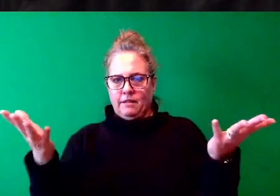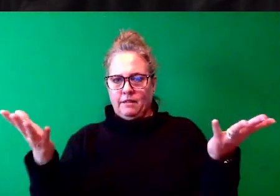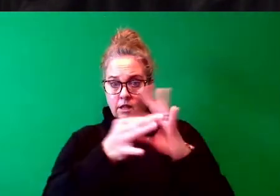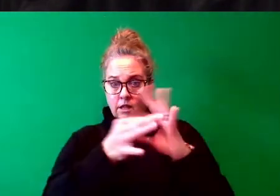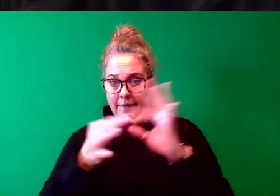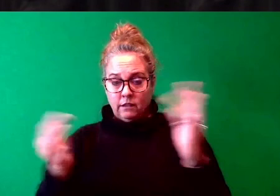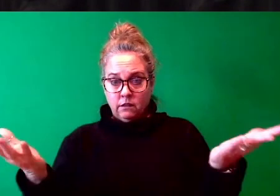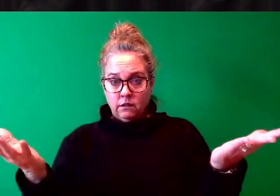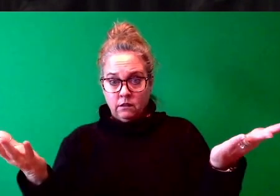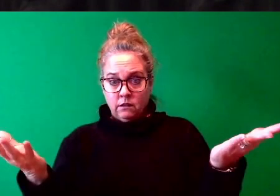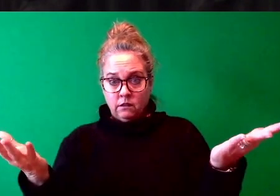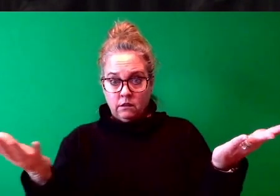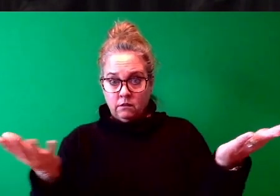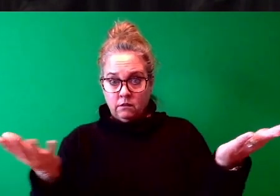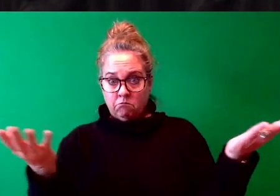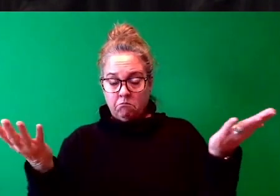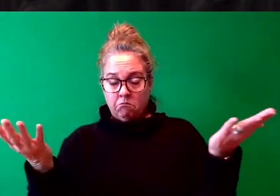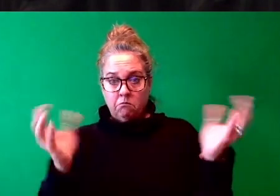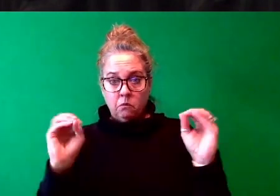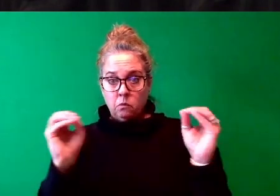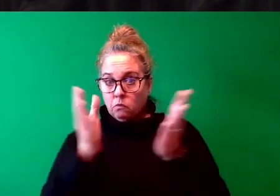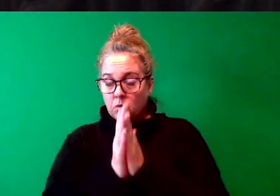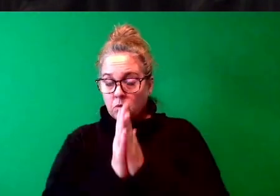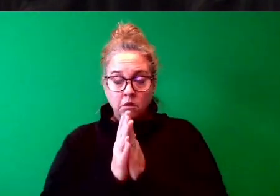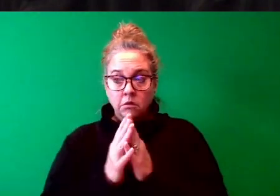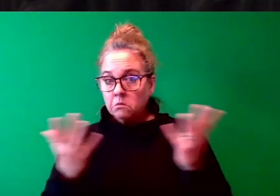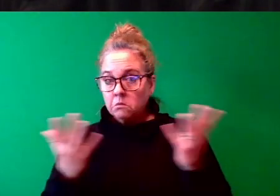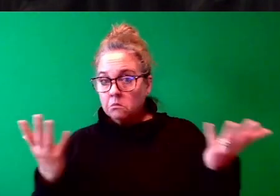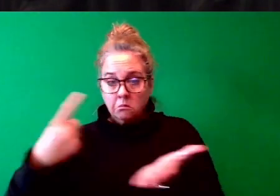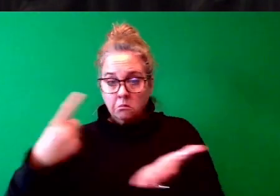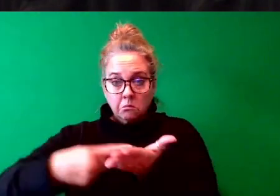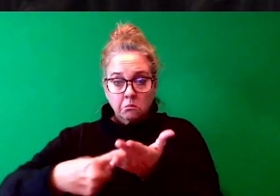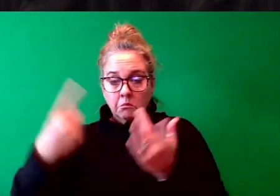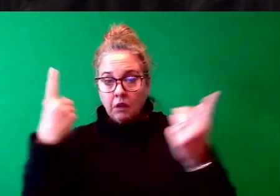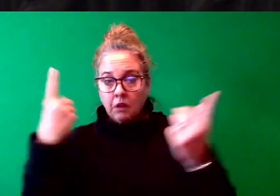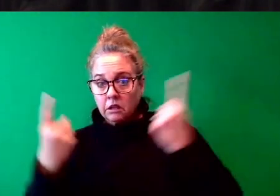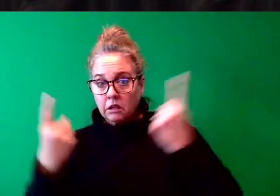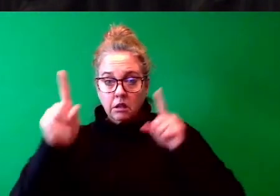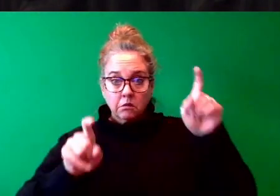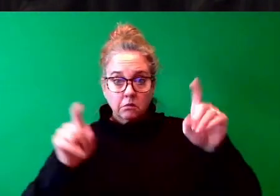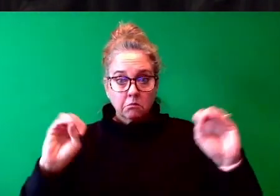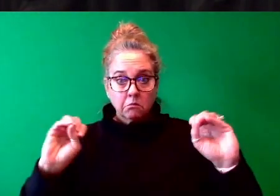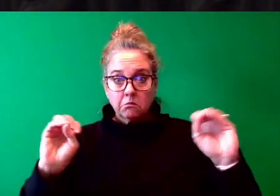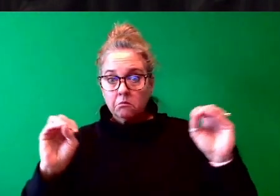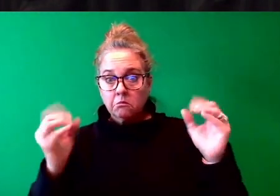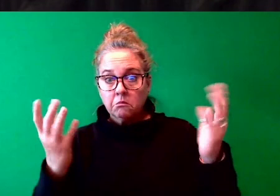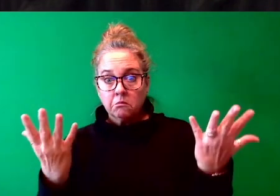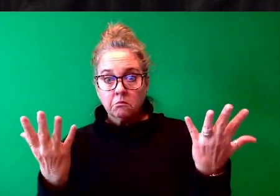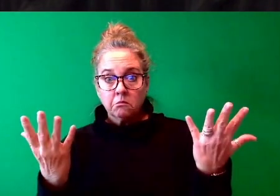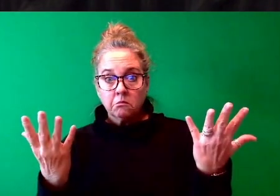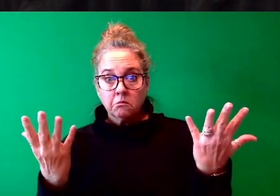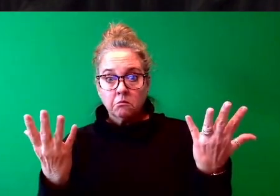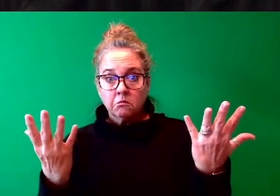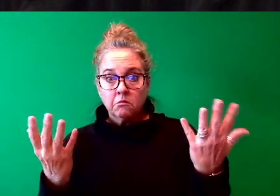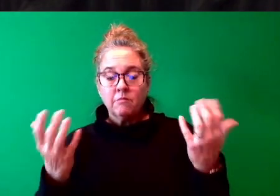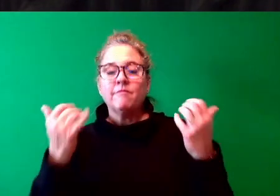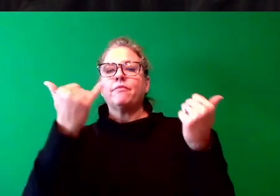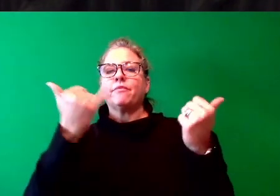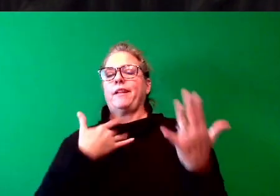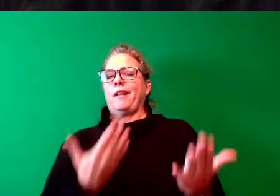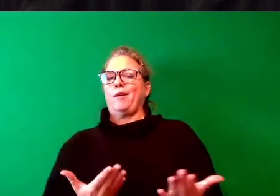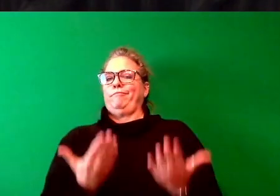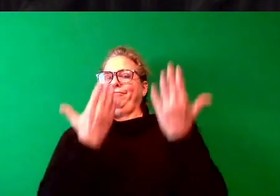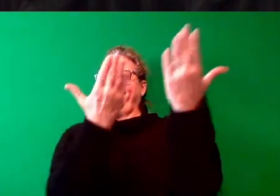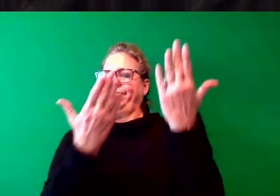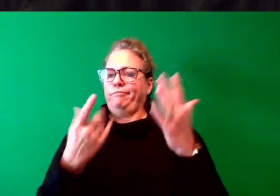requests. Okay, public comments taken care of. So I need a motion to go into executive session. So moved. Second.